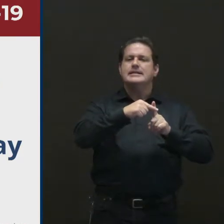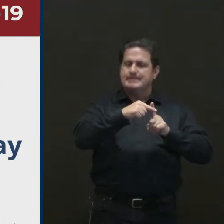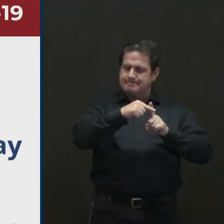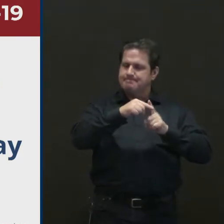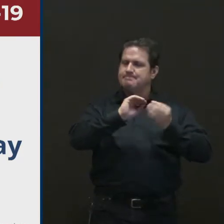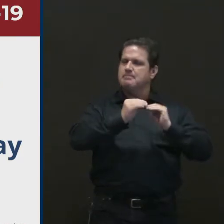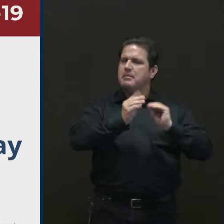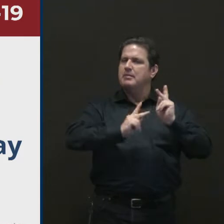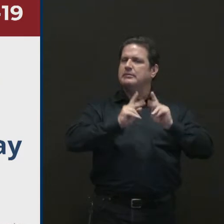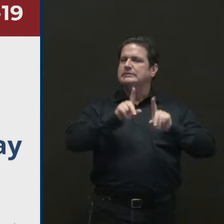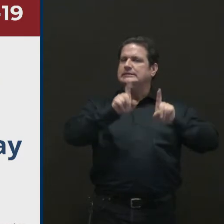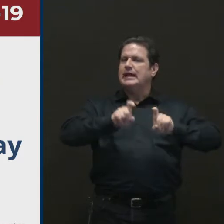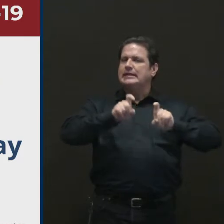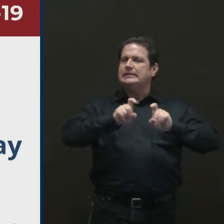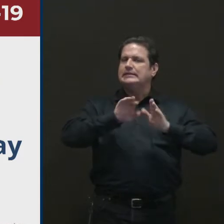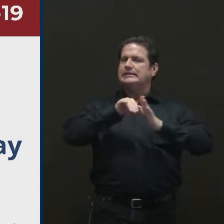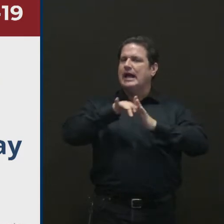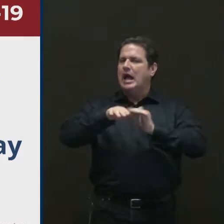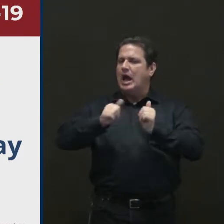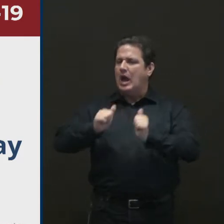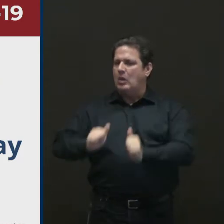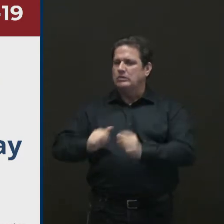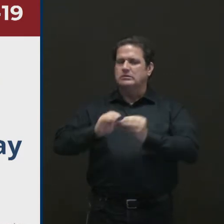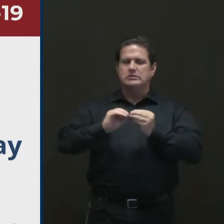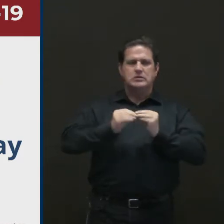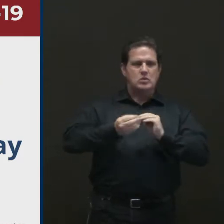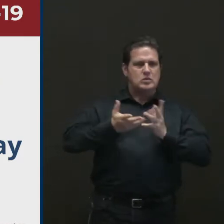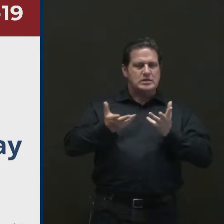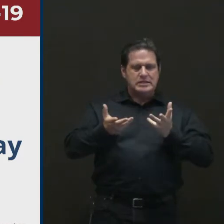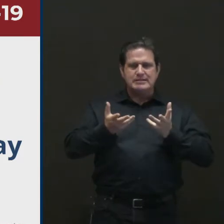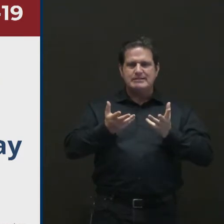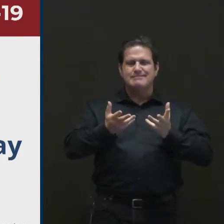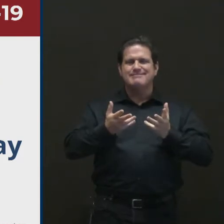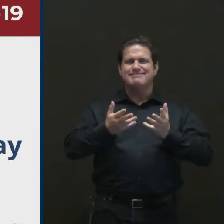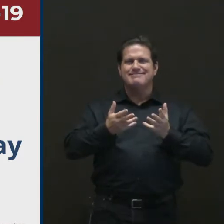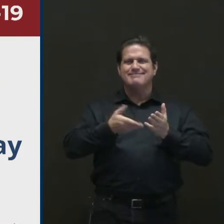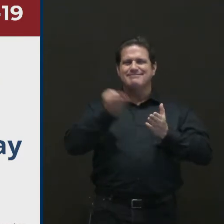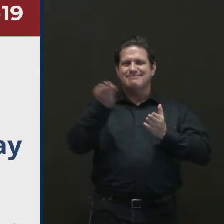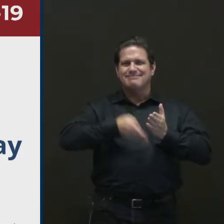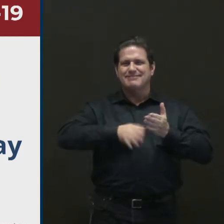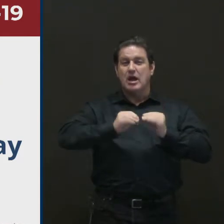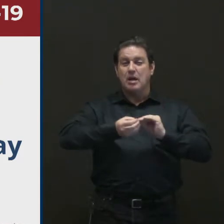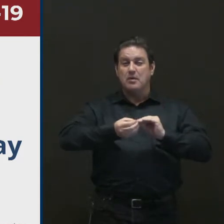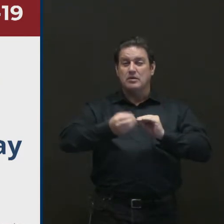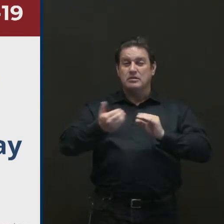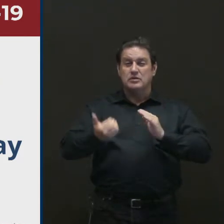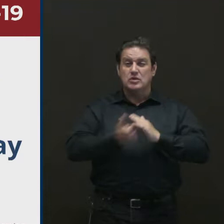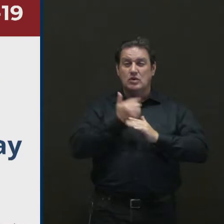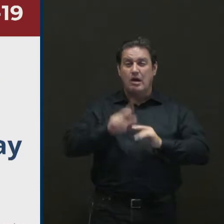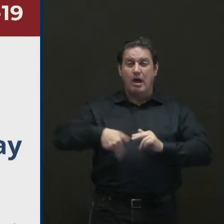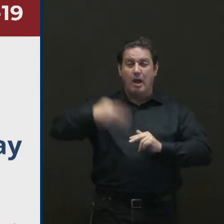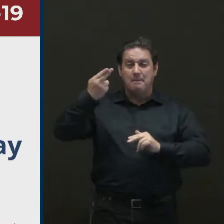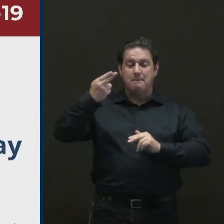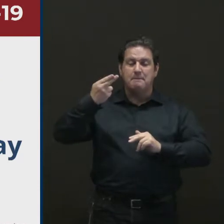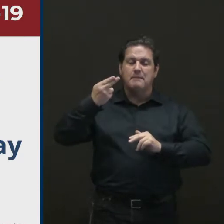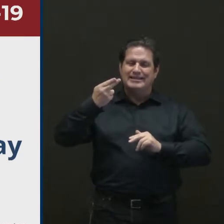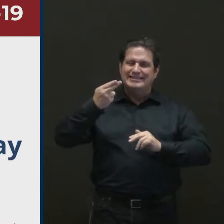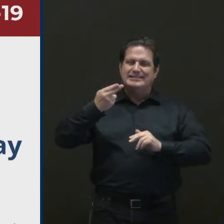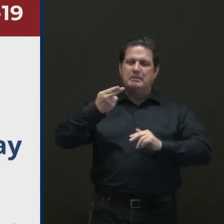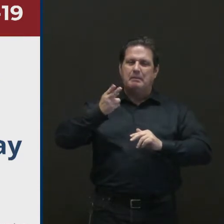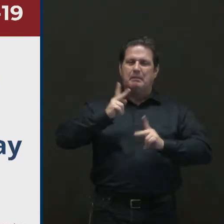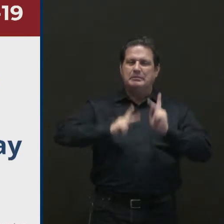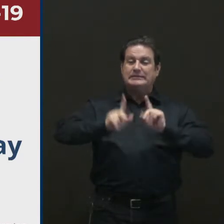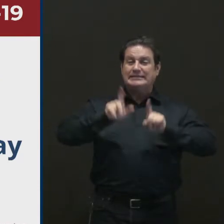number of people getting tested is going down, so the denominator's getting smaller, and the number of new cases is going up. And so